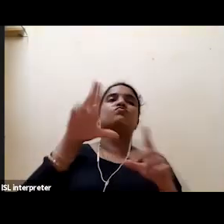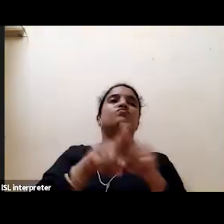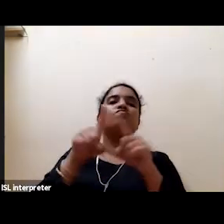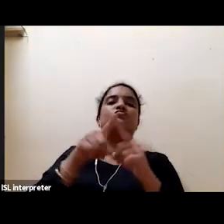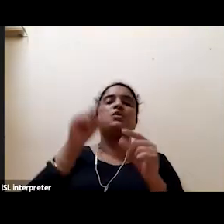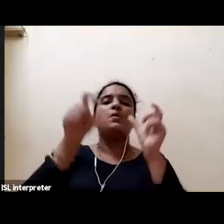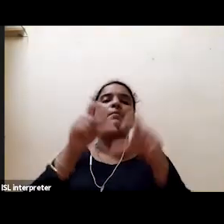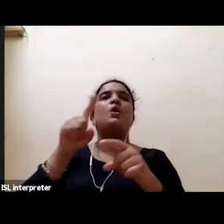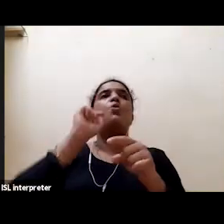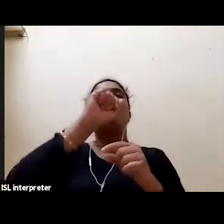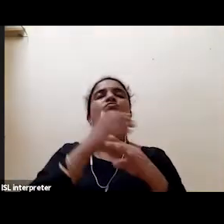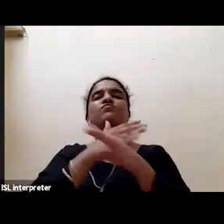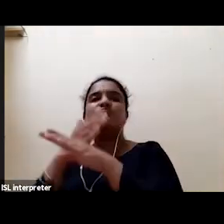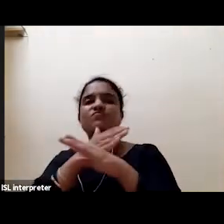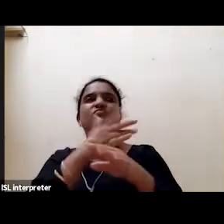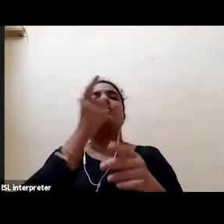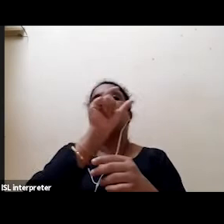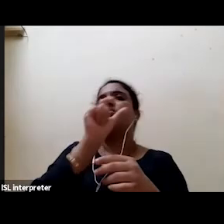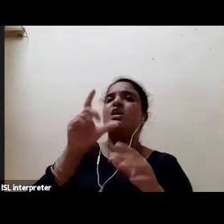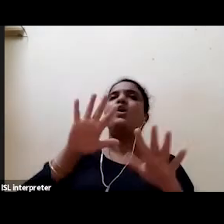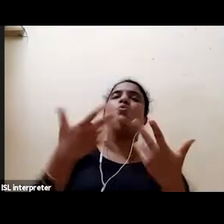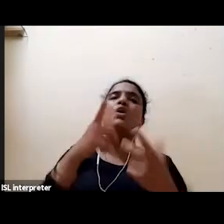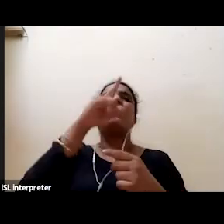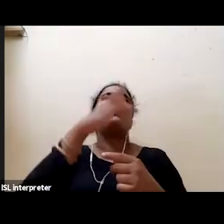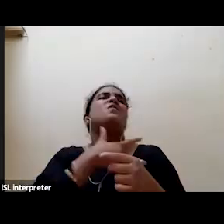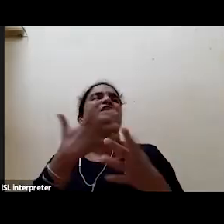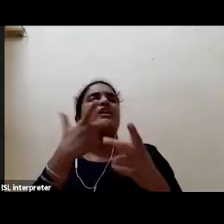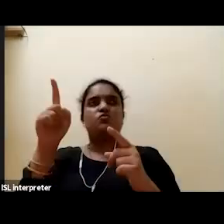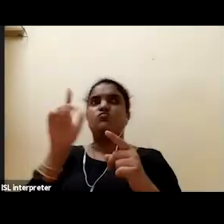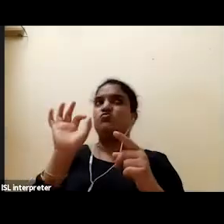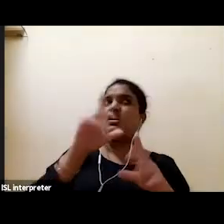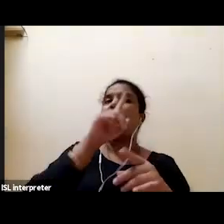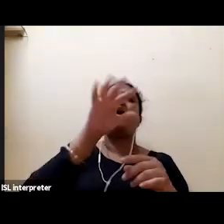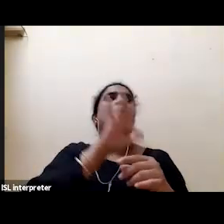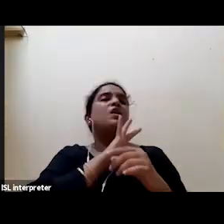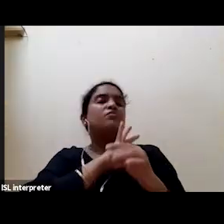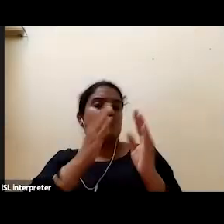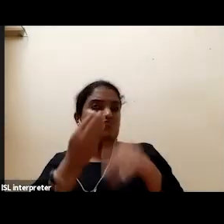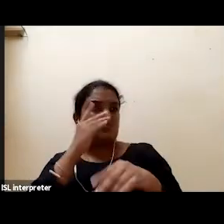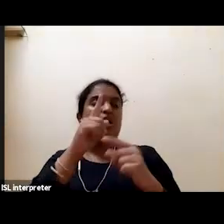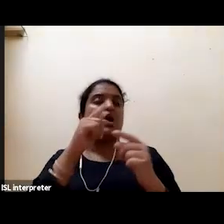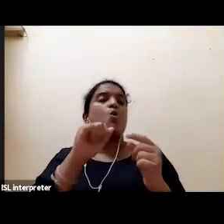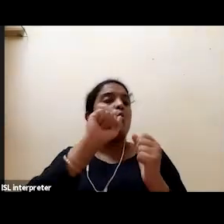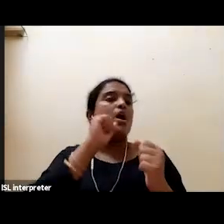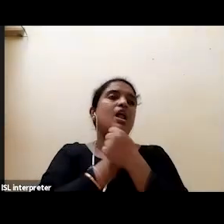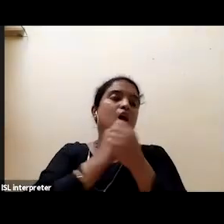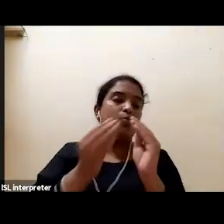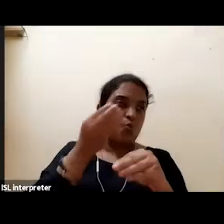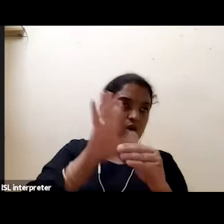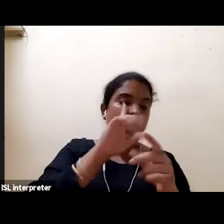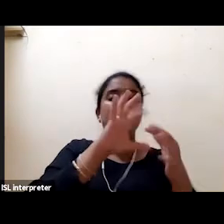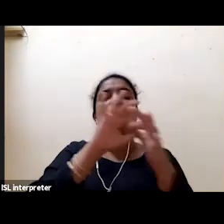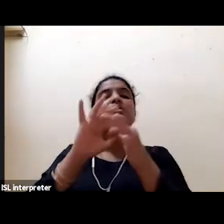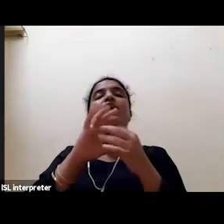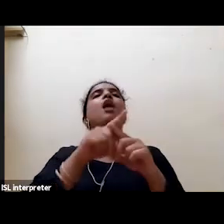people to share your post, or leave a comment, or say what they thought about it, or what is their favorite version of this. So that's the four parts in which you